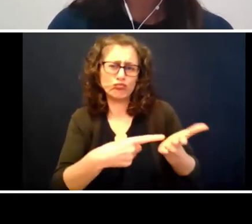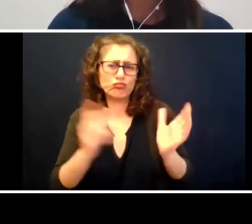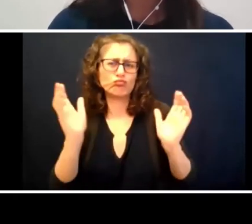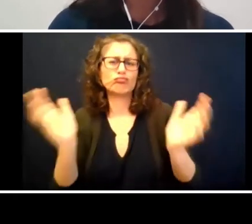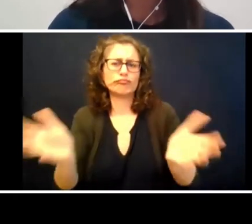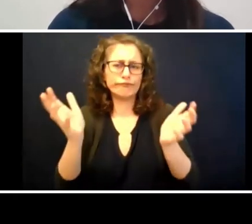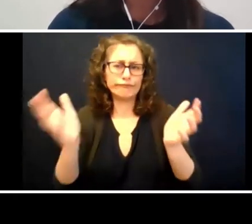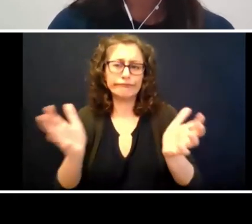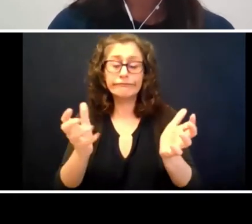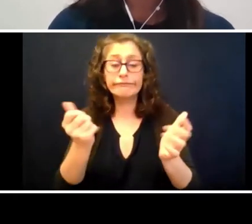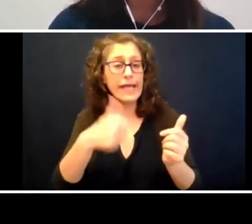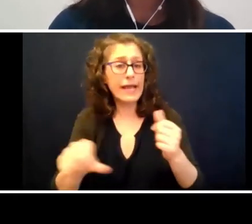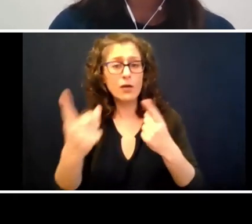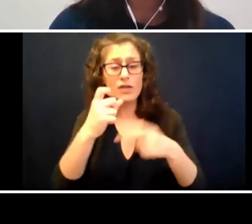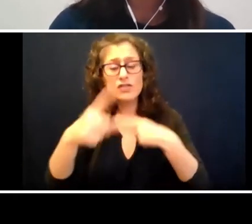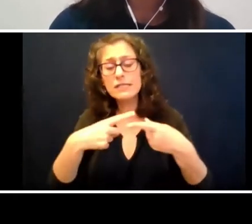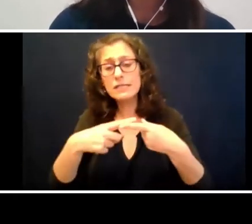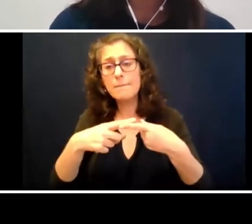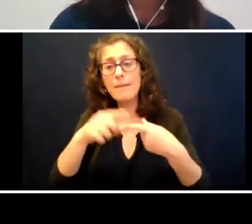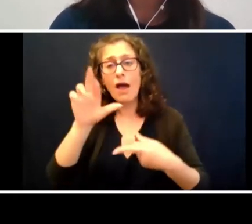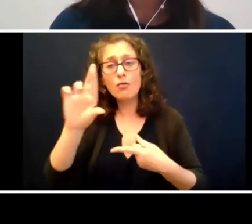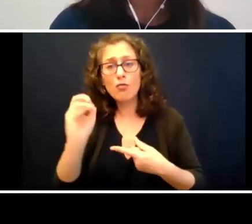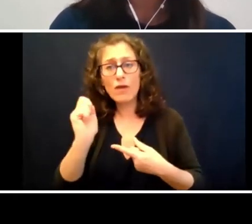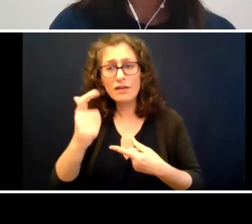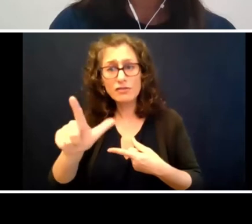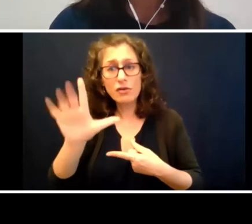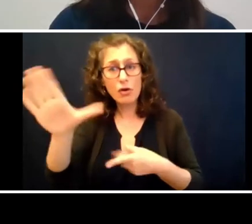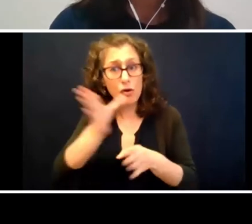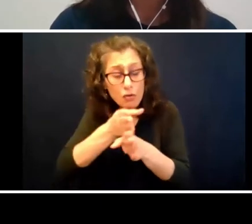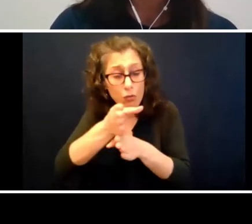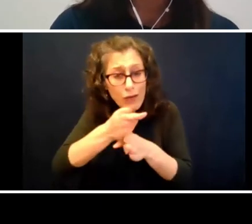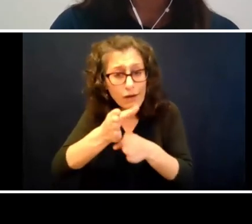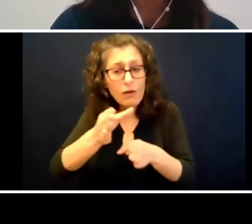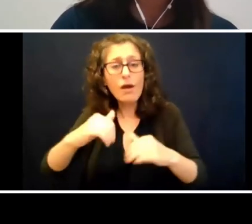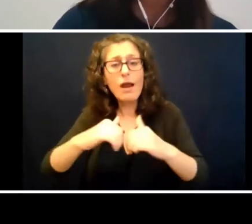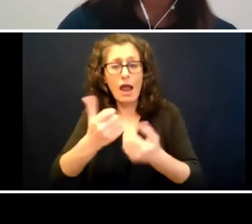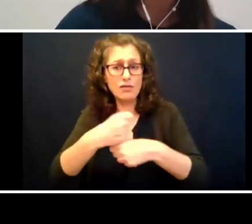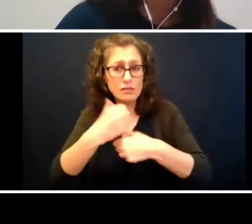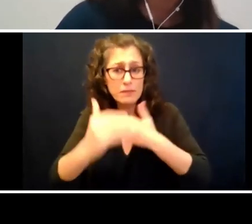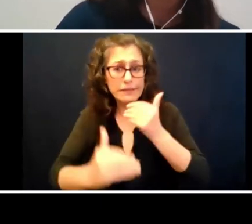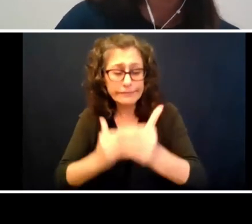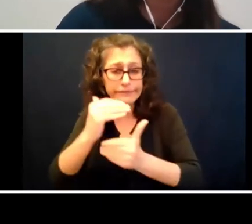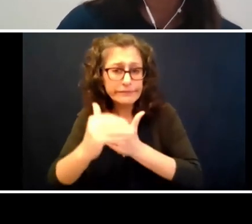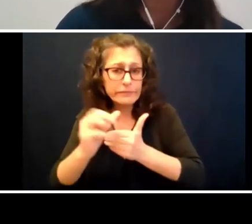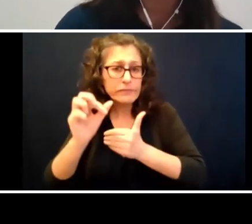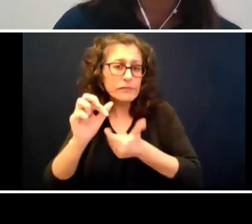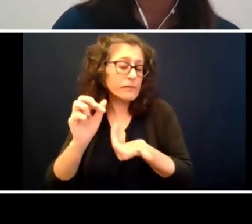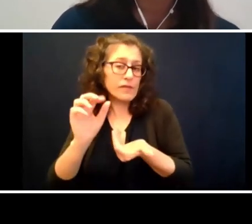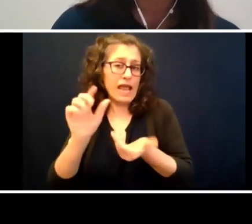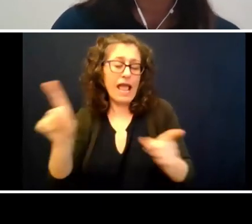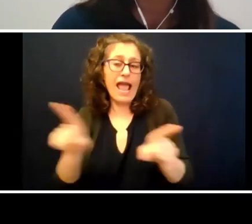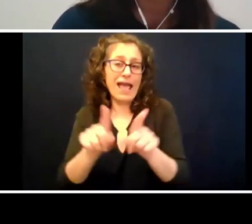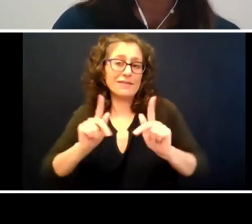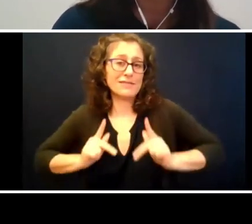about Rachel's career, and how she's been making her way as a physically challenged